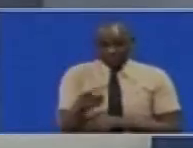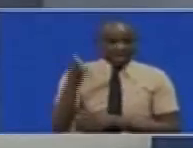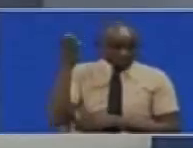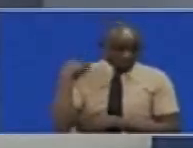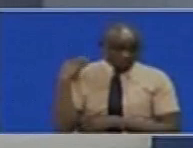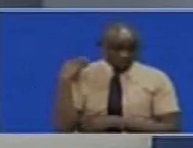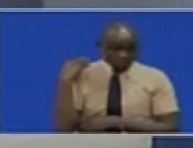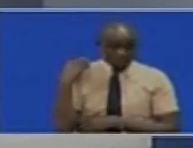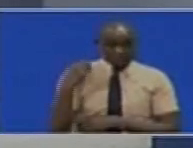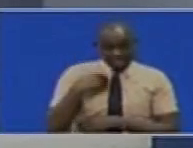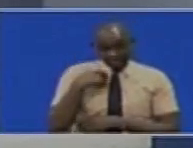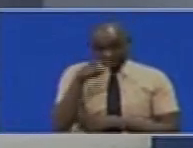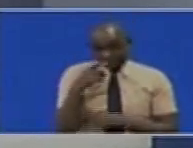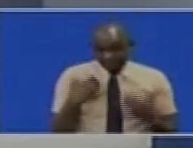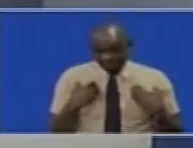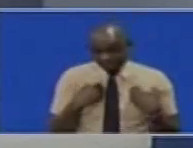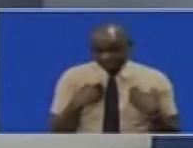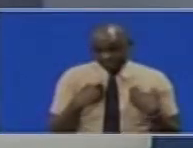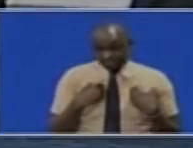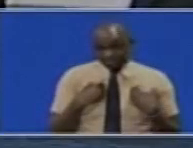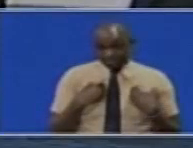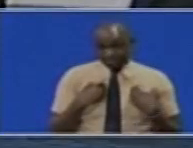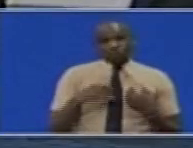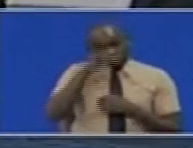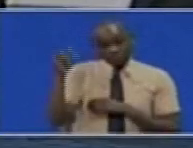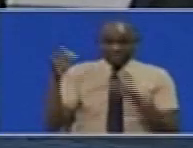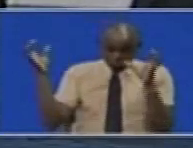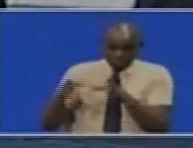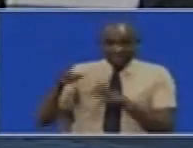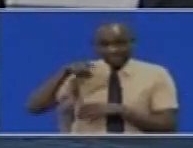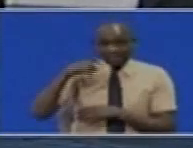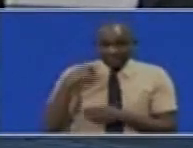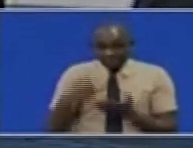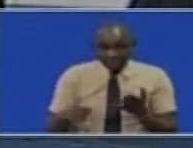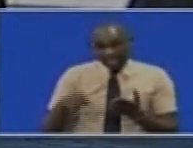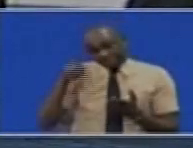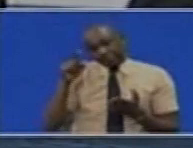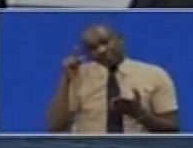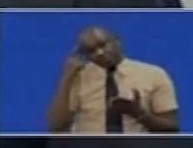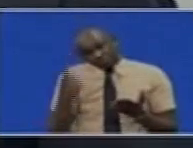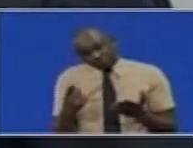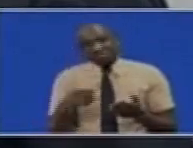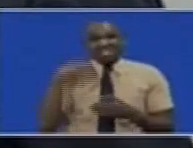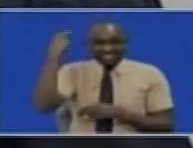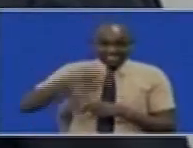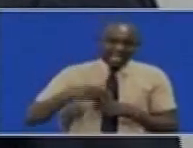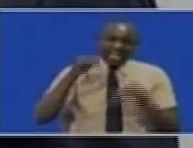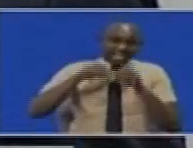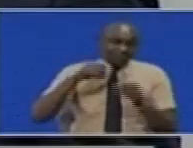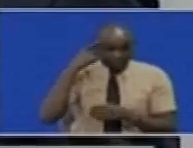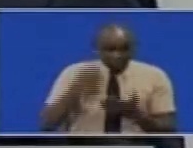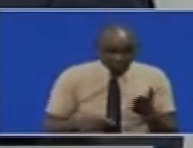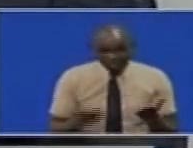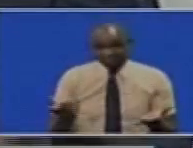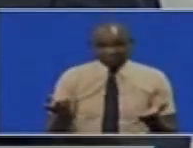was a certain feeling of complacency within the Jubilee fraternity. They were taking next year's election